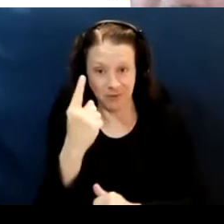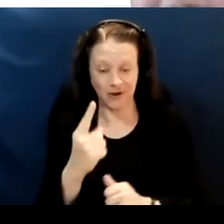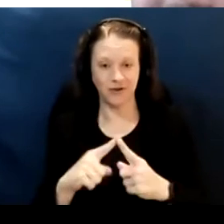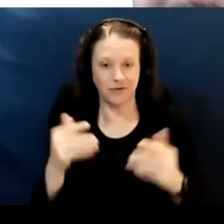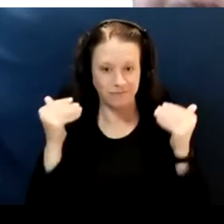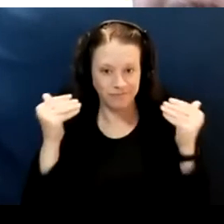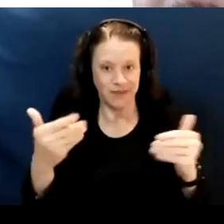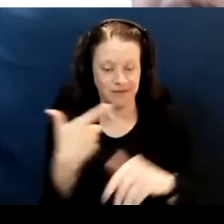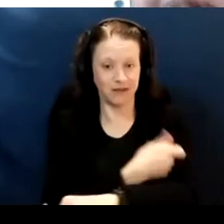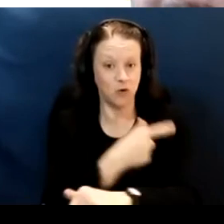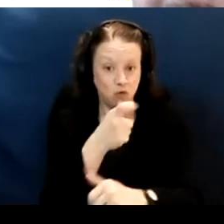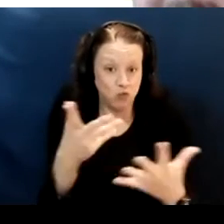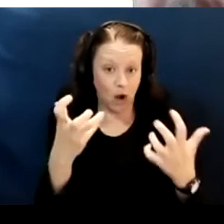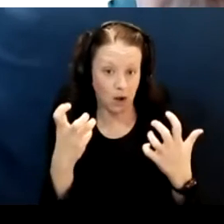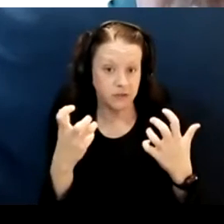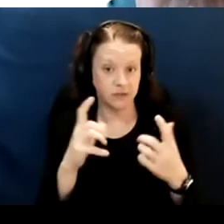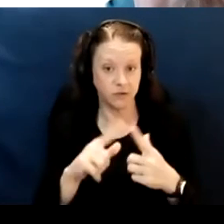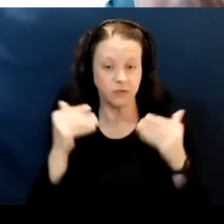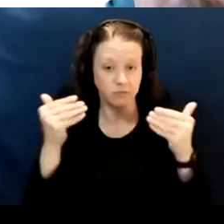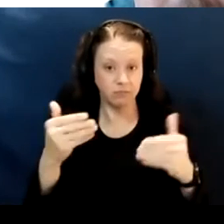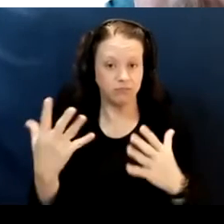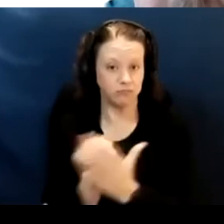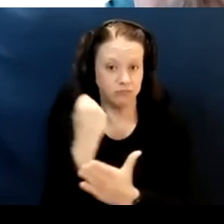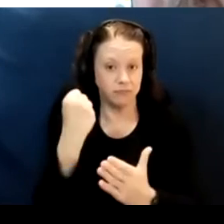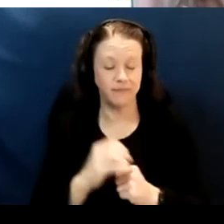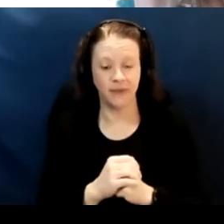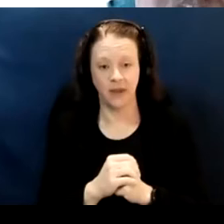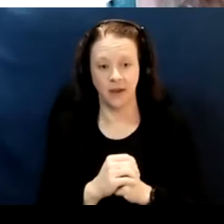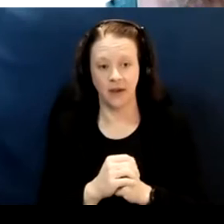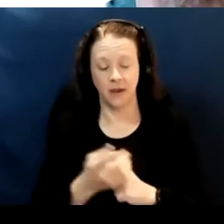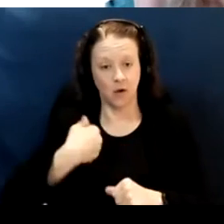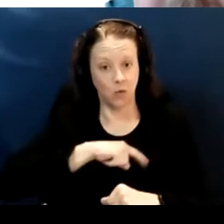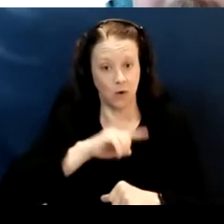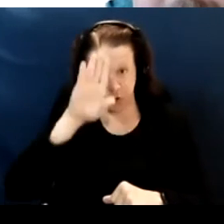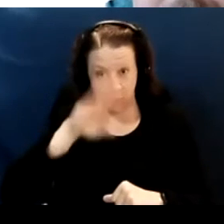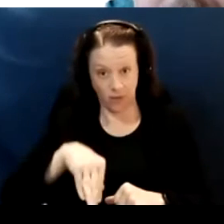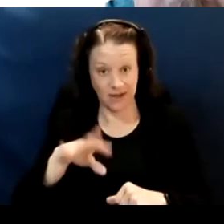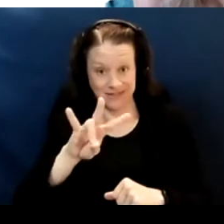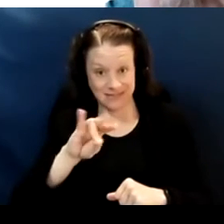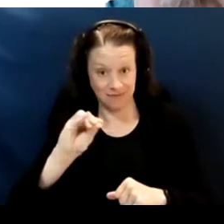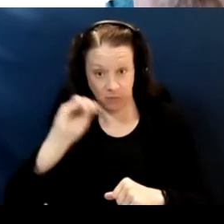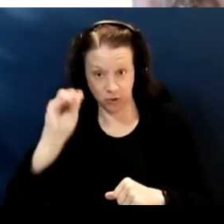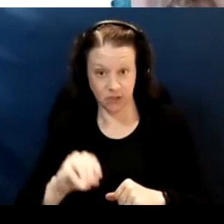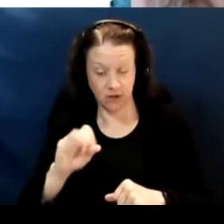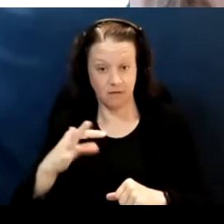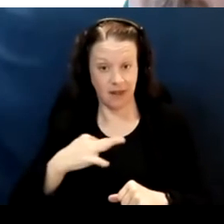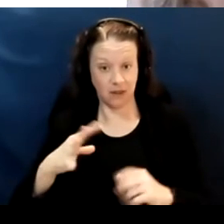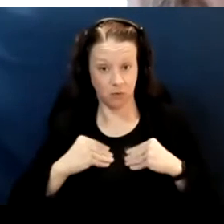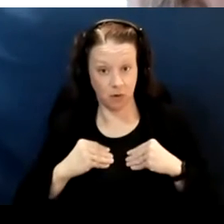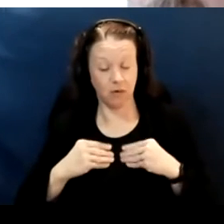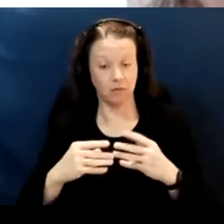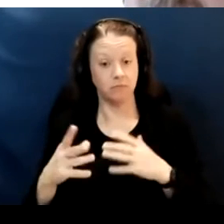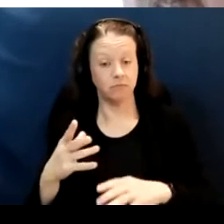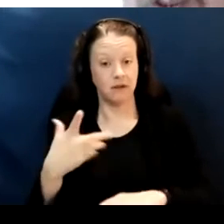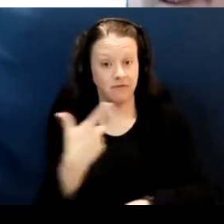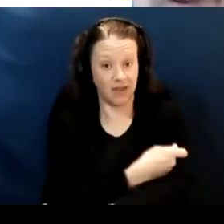vaccinated who wants to access the vaccine. More importantly, we know that 70% of eligible vaccinated adults is